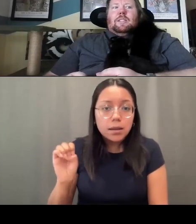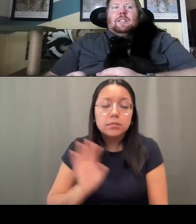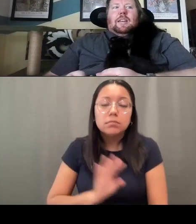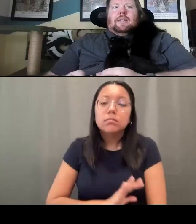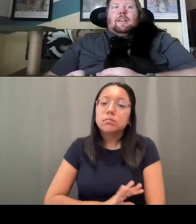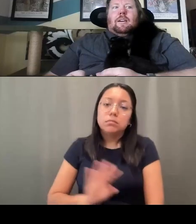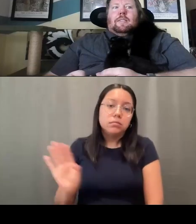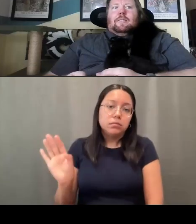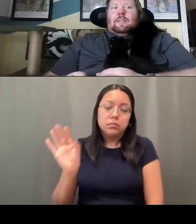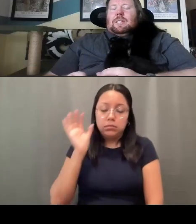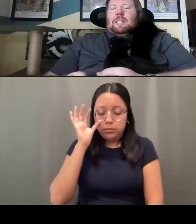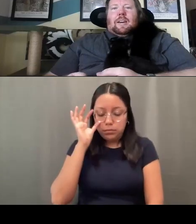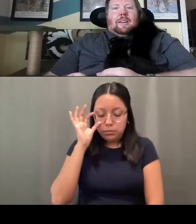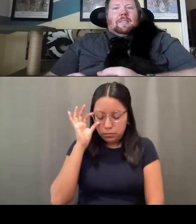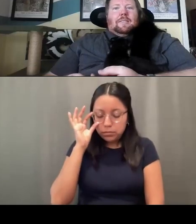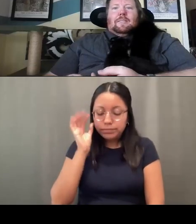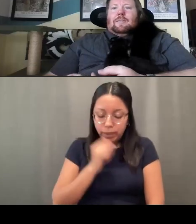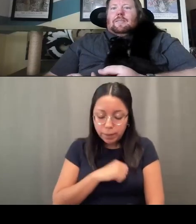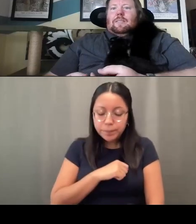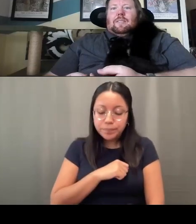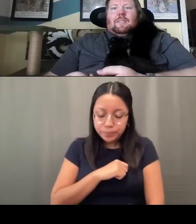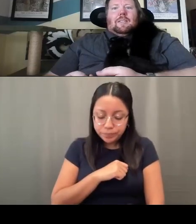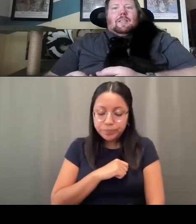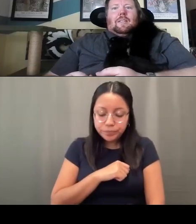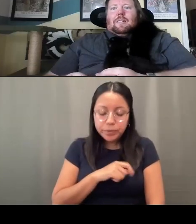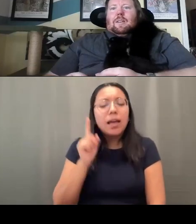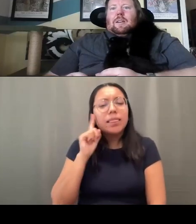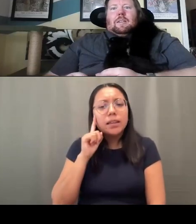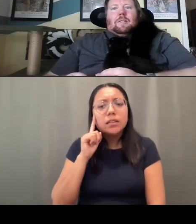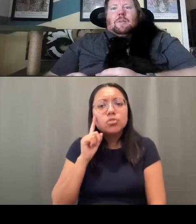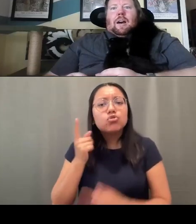really trying to like not stigmatize,